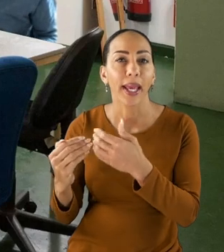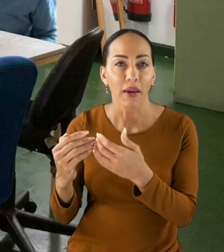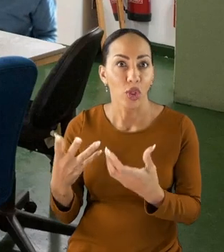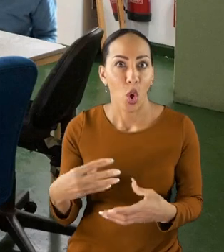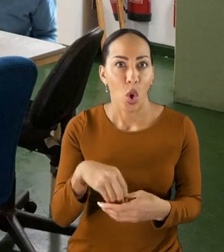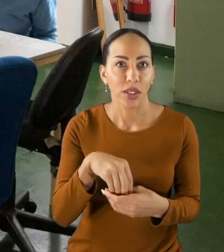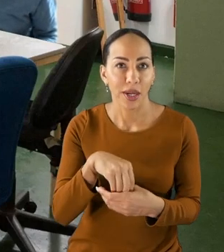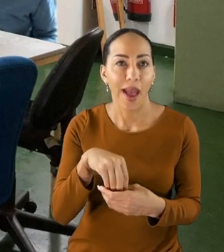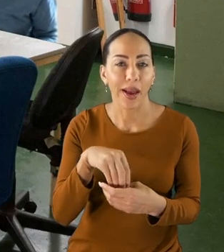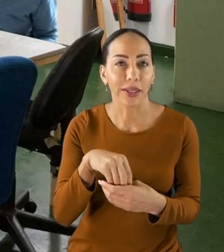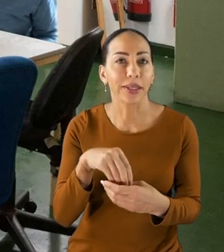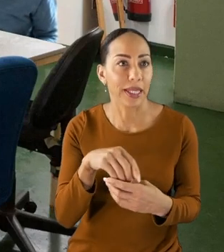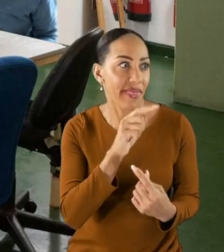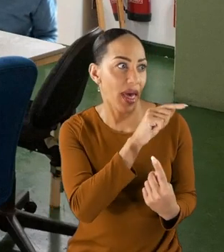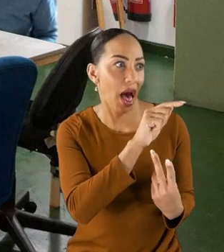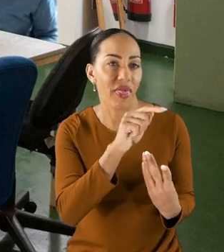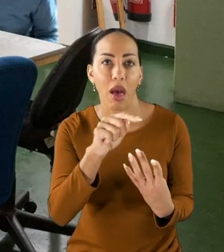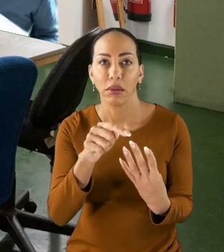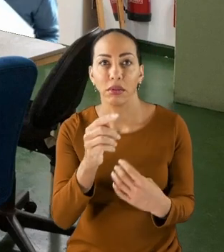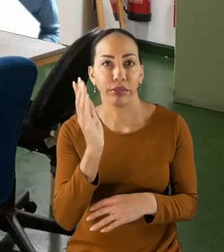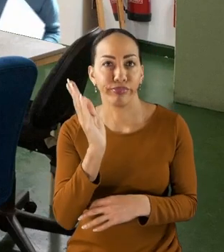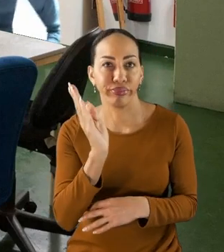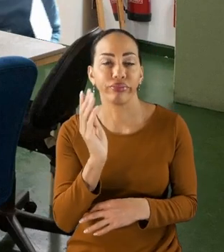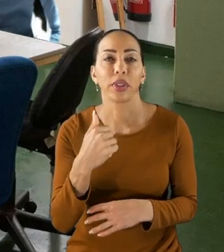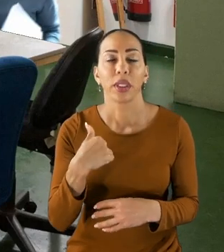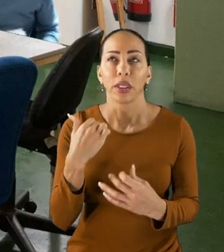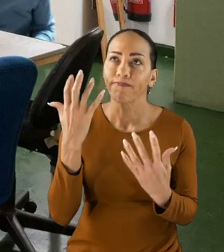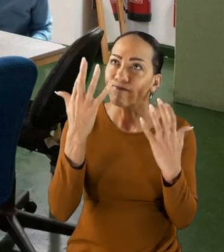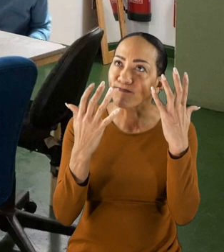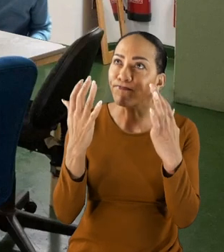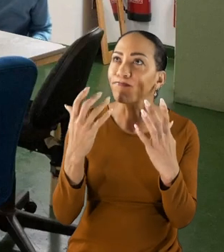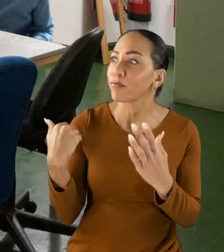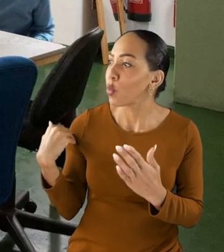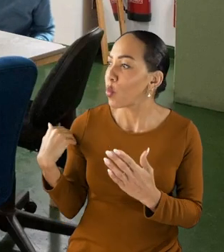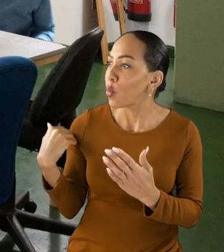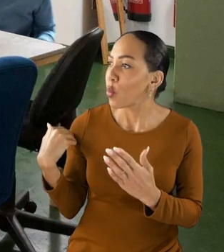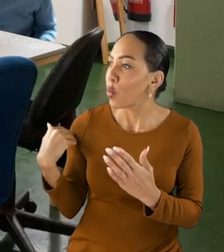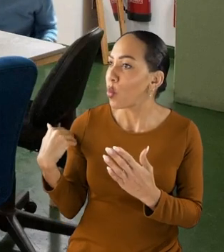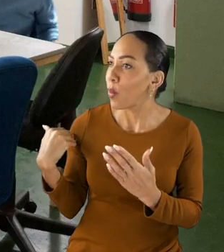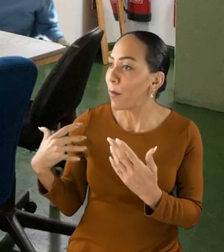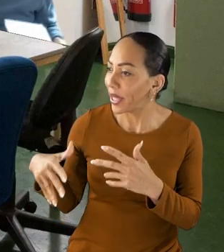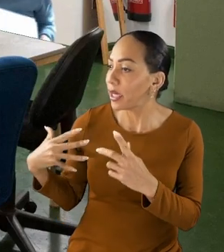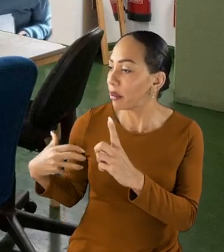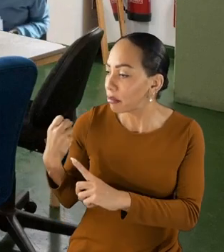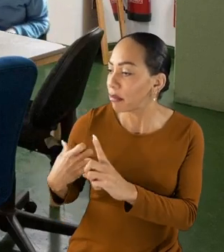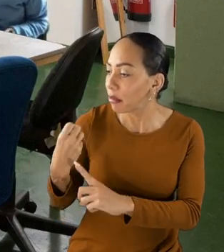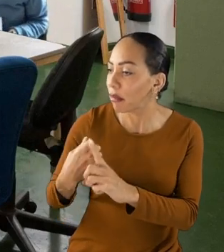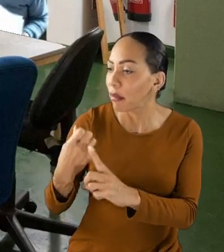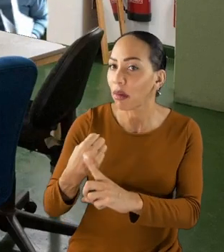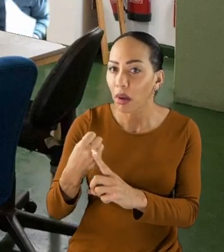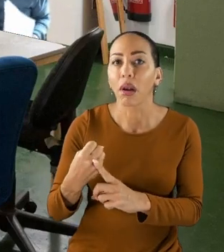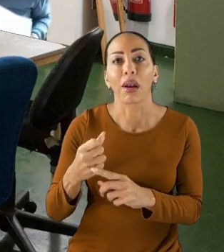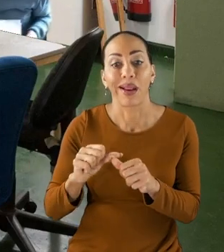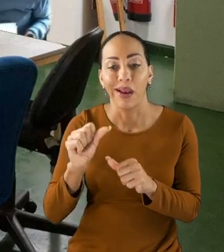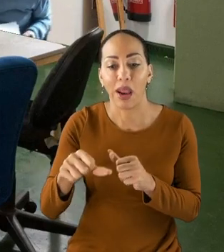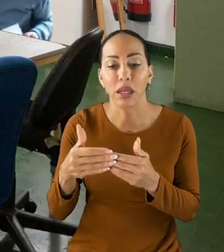far, and just to really reflect on where we are and where we perhaps go next. It's clear that there's a lot